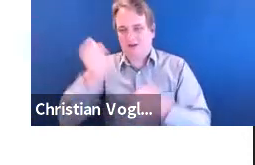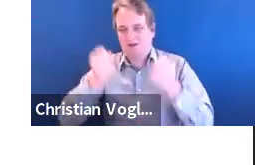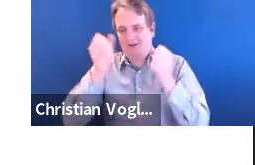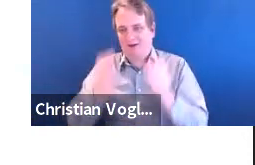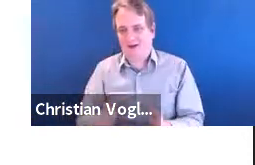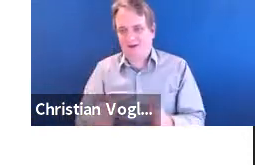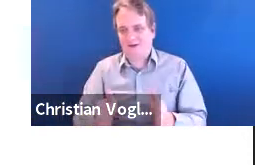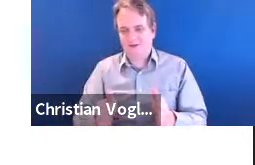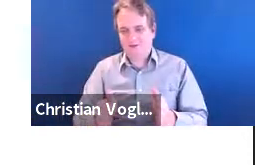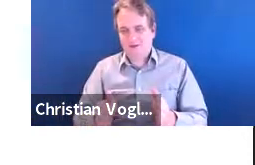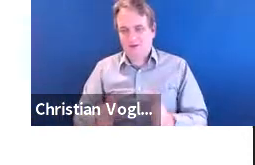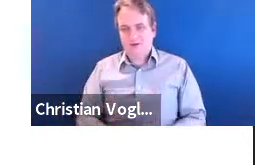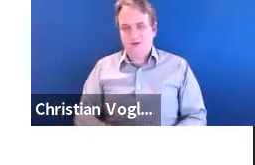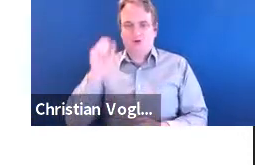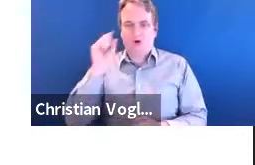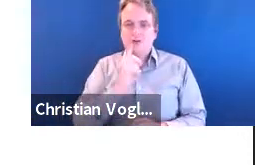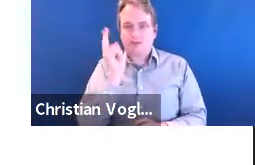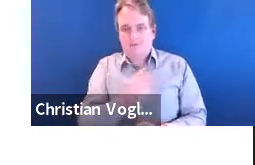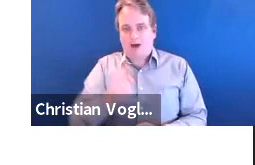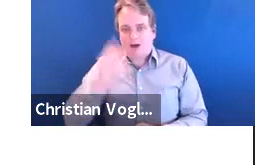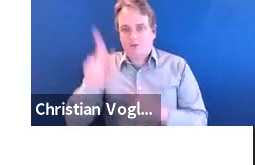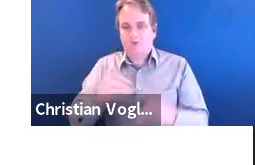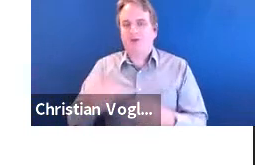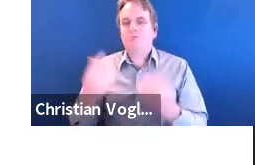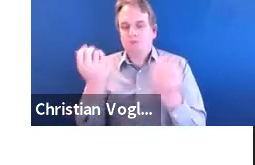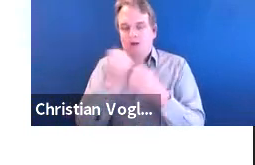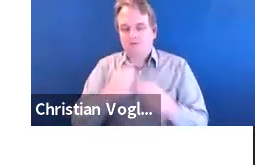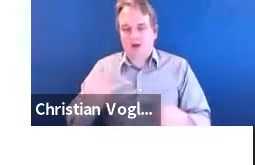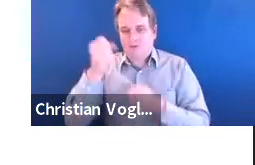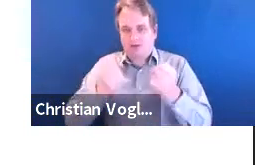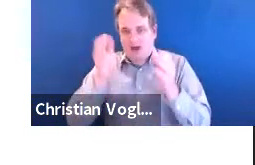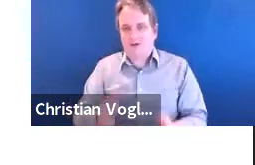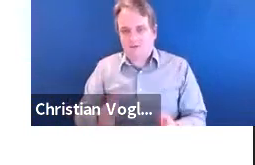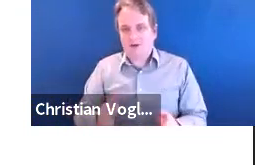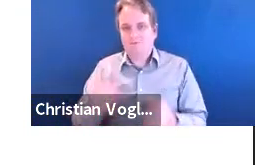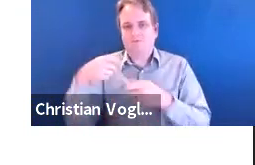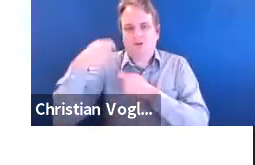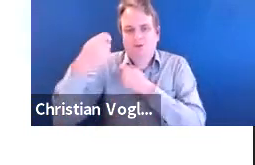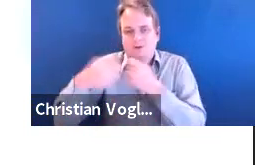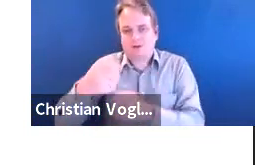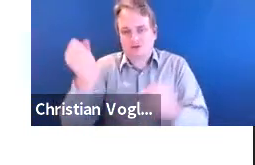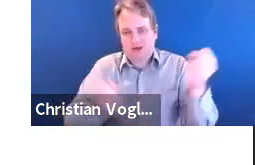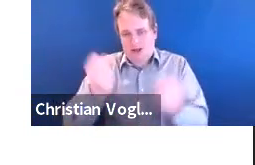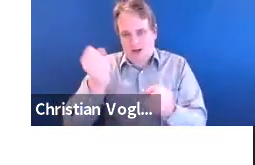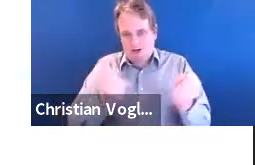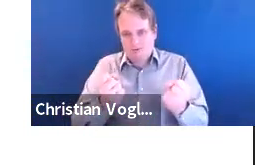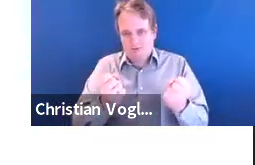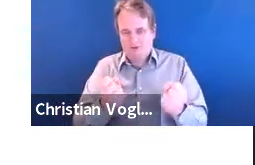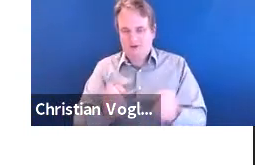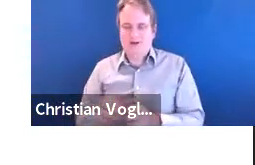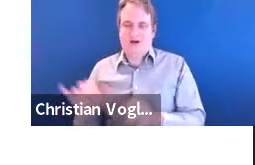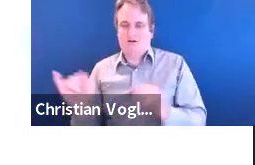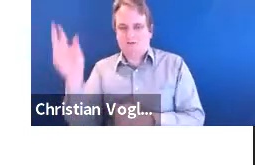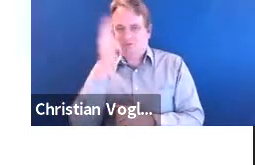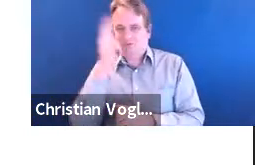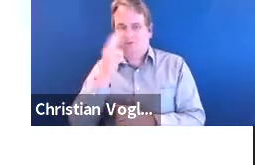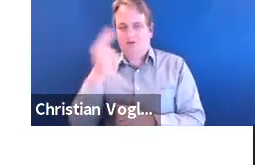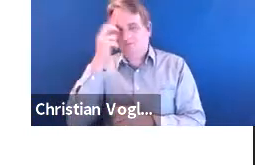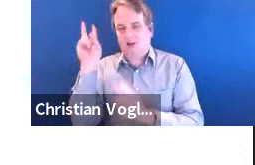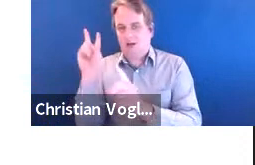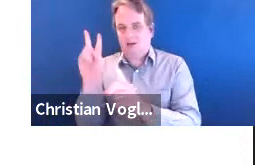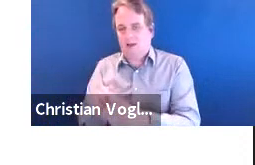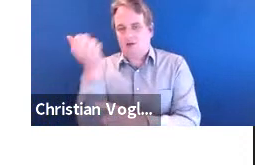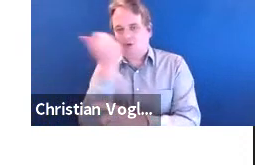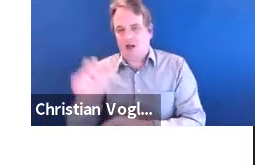other countries in the world, deaf and hard of hearing people are still prohibited from driving, and that discrimination